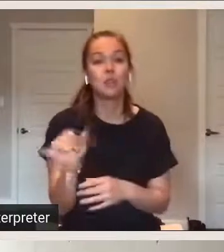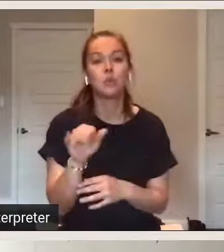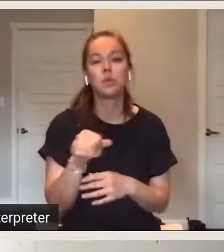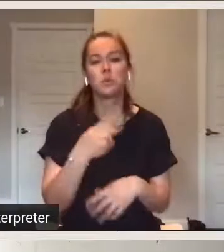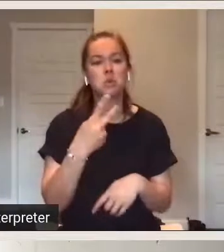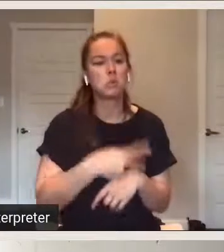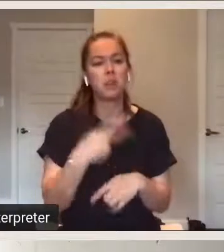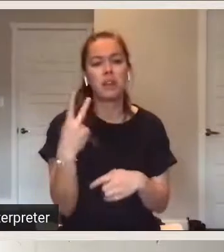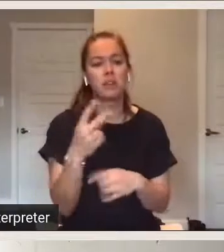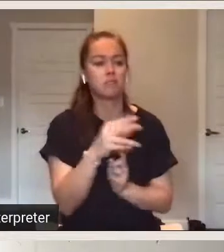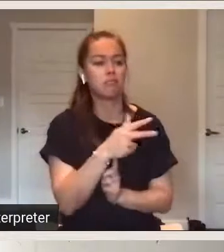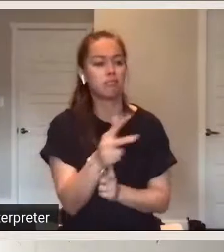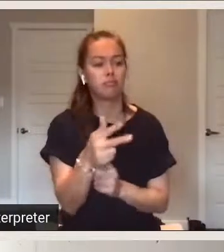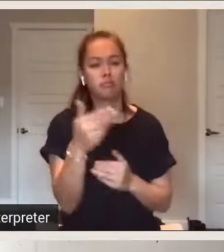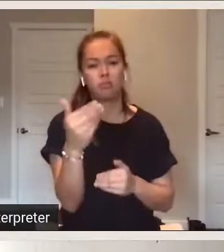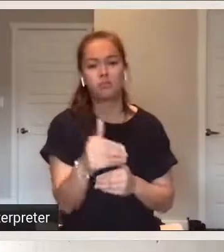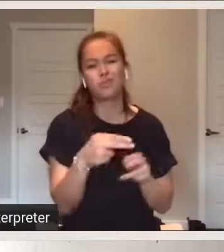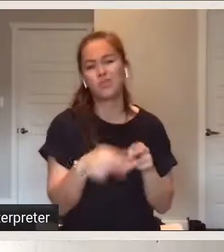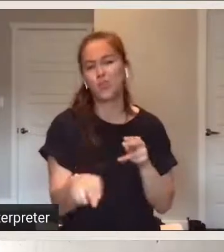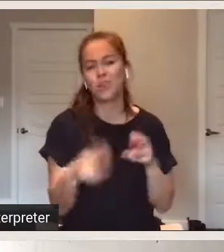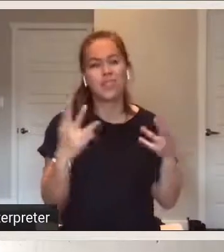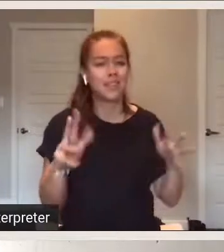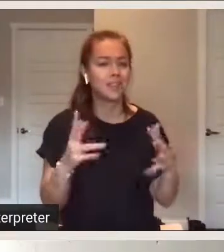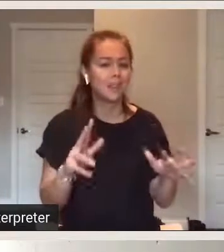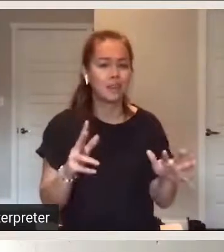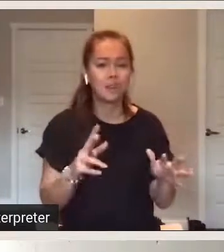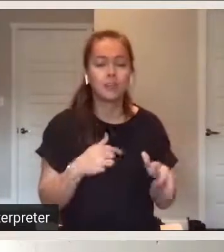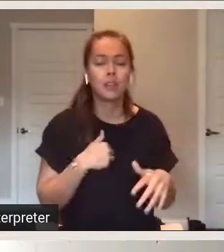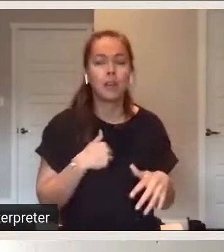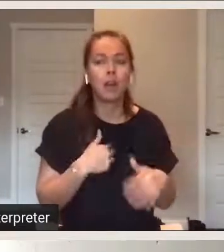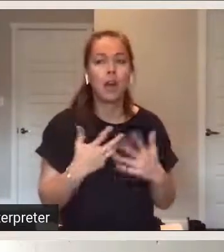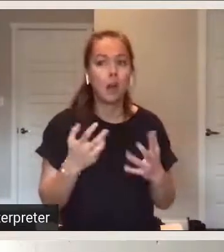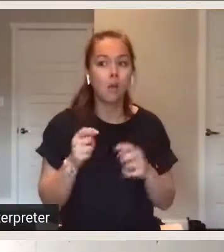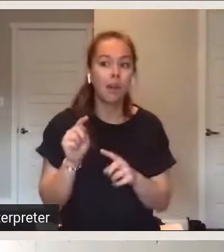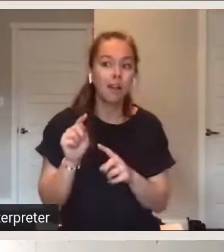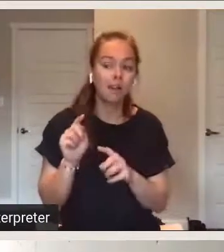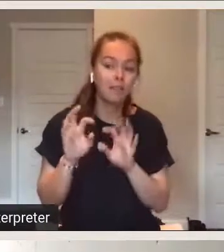would have loved to have done. But I think everything we needed,